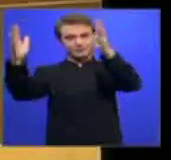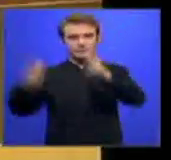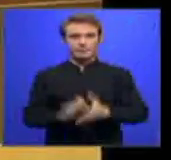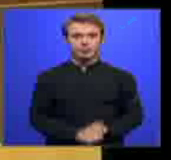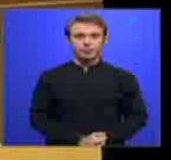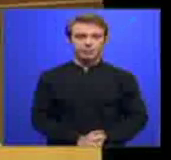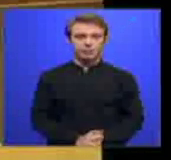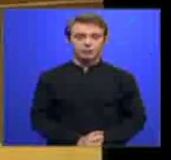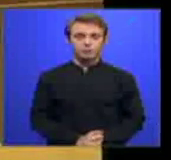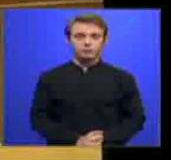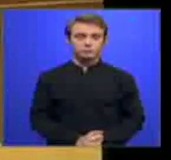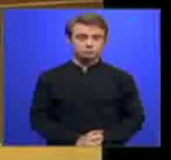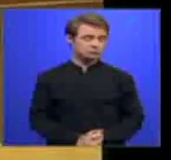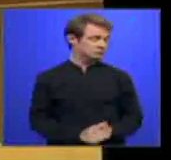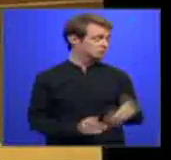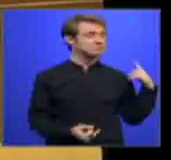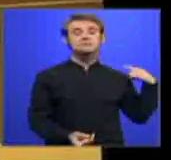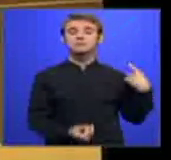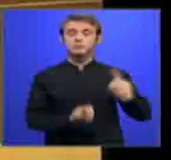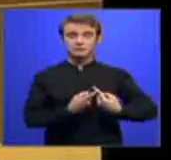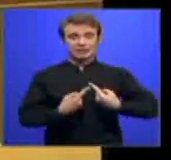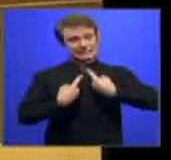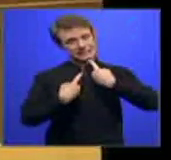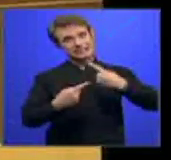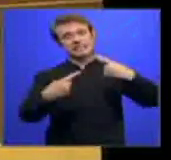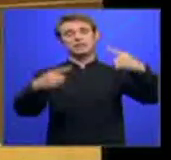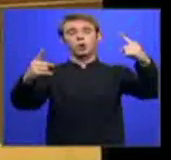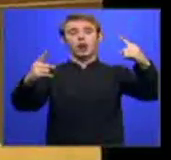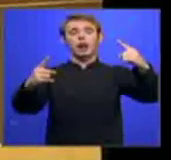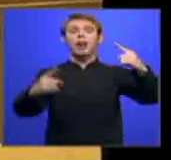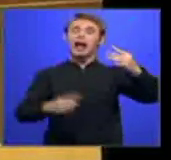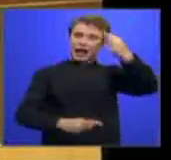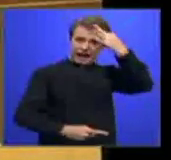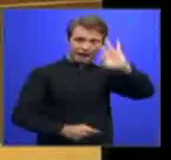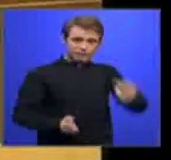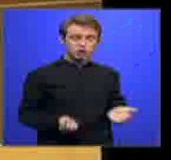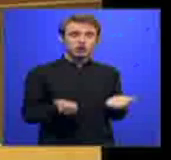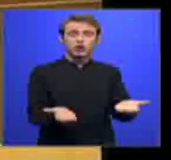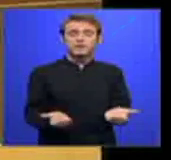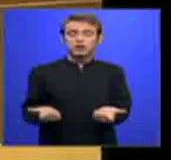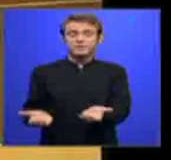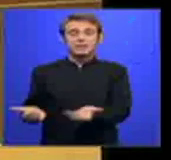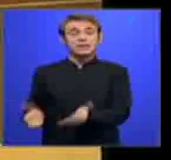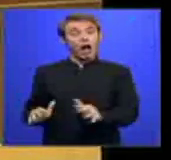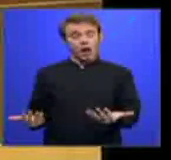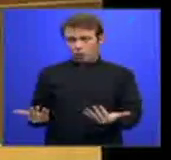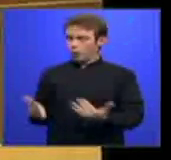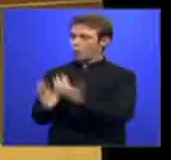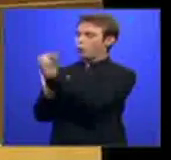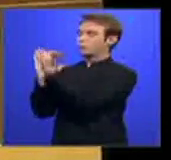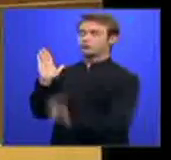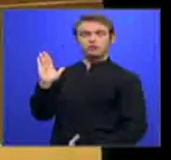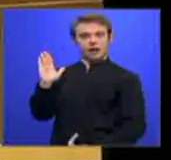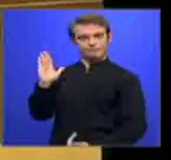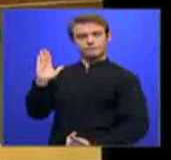We have scored successes in extending basic services through the infrastructure program. Close